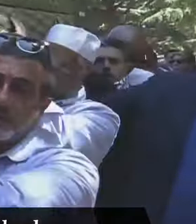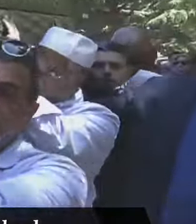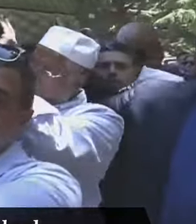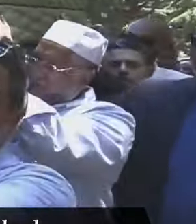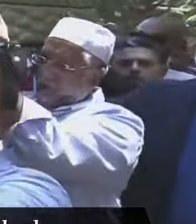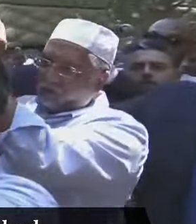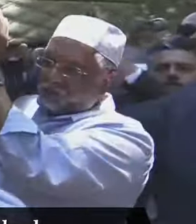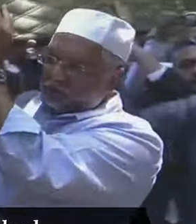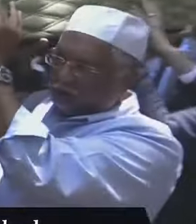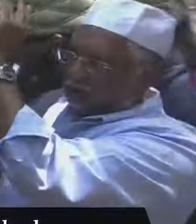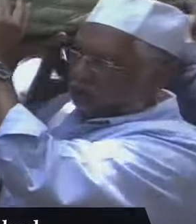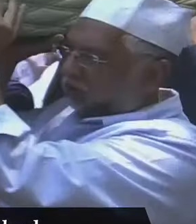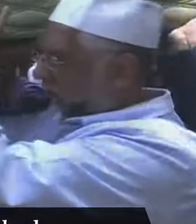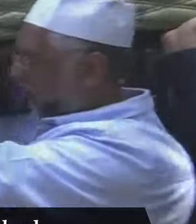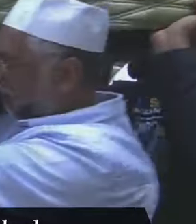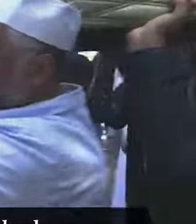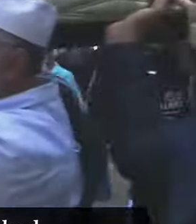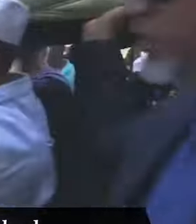Sorry.